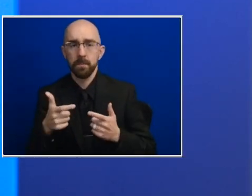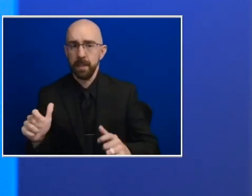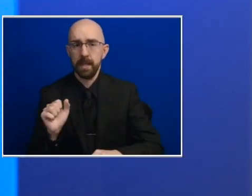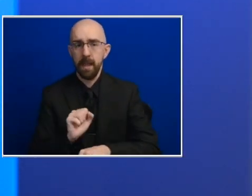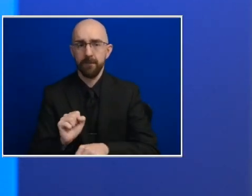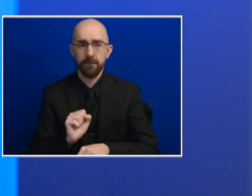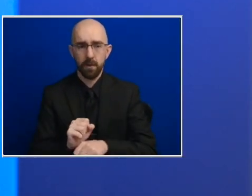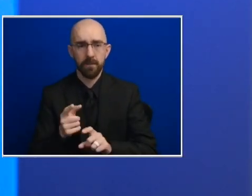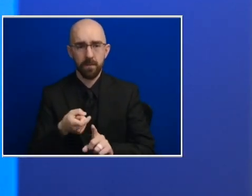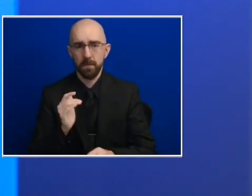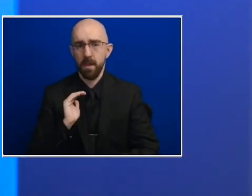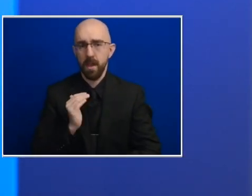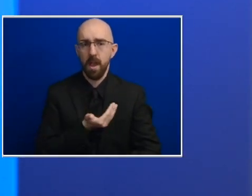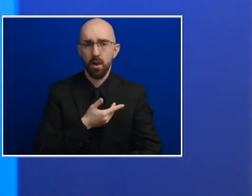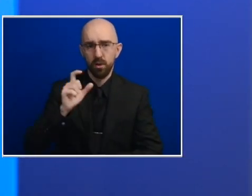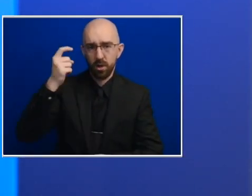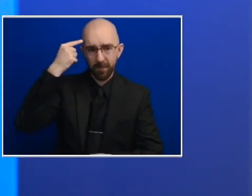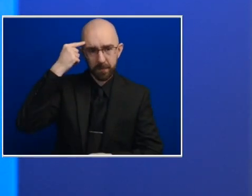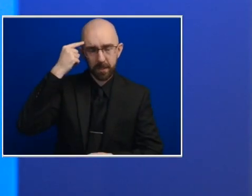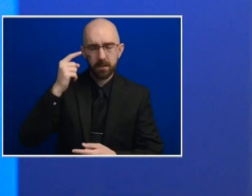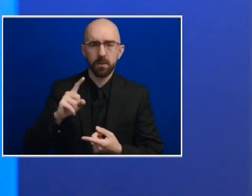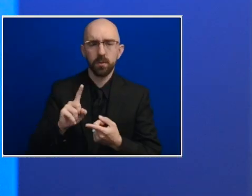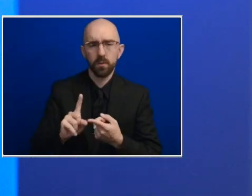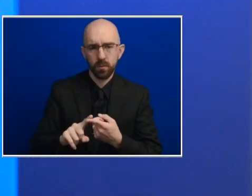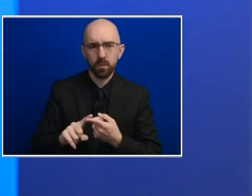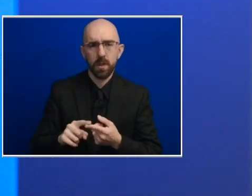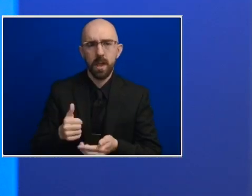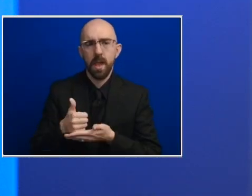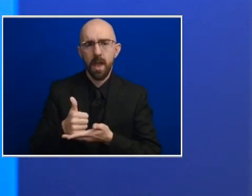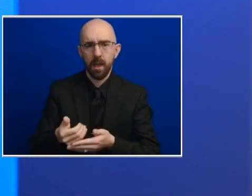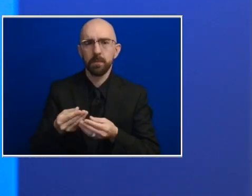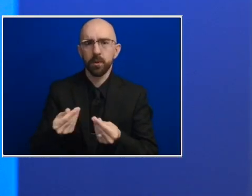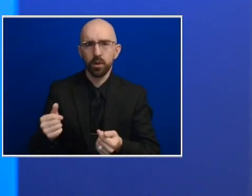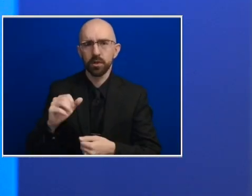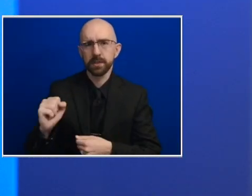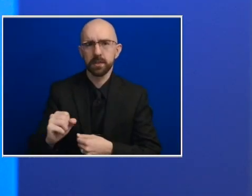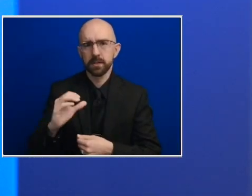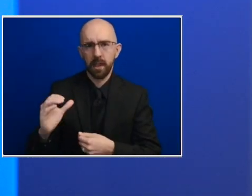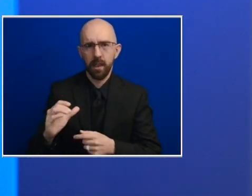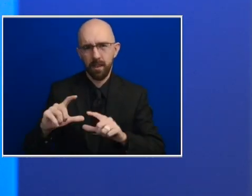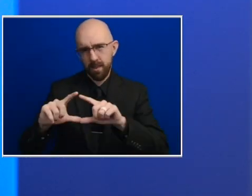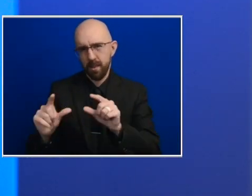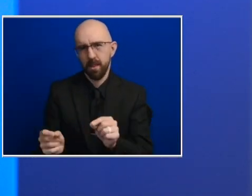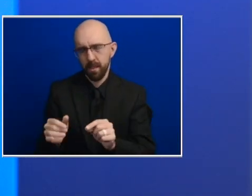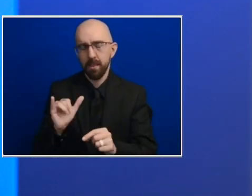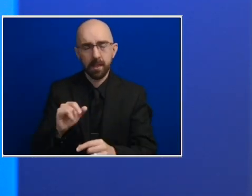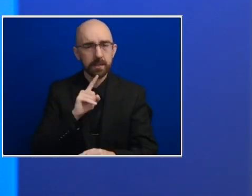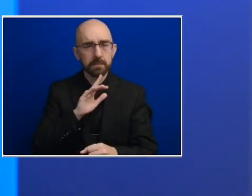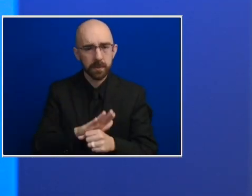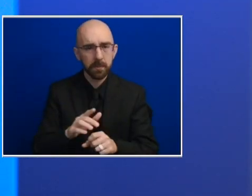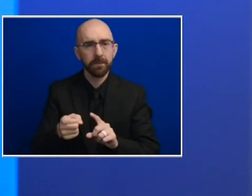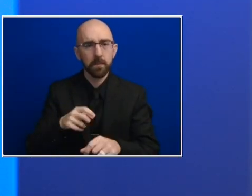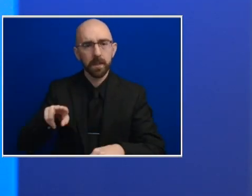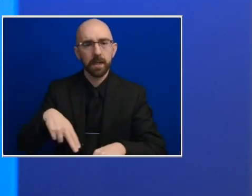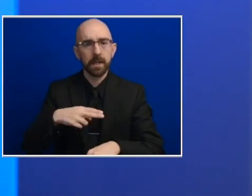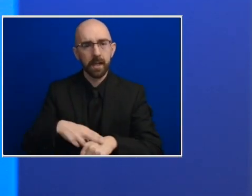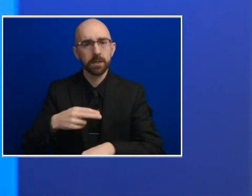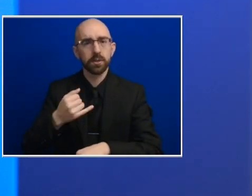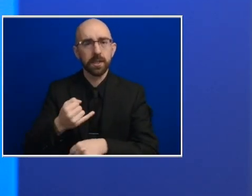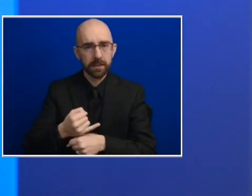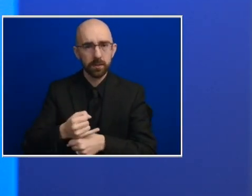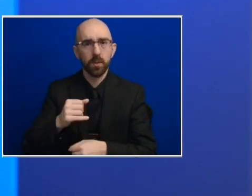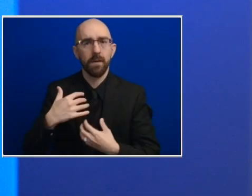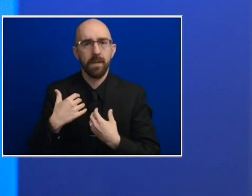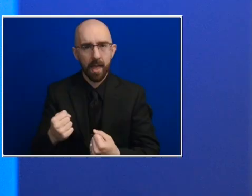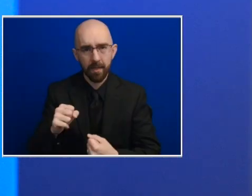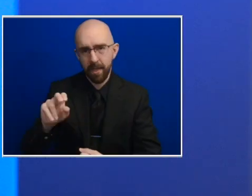our government to help cure sickle cell. It's a commitment from the National Institute of Health